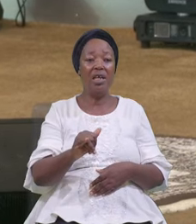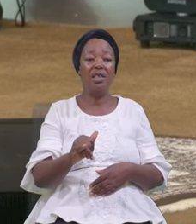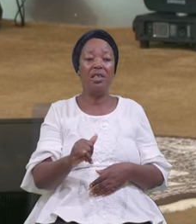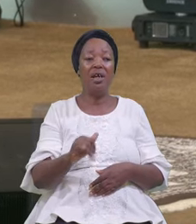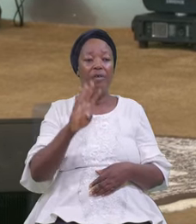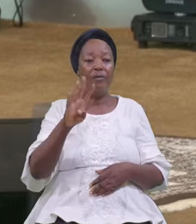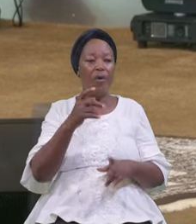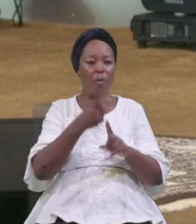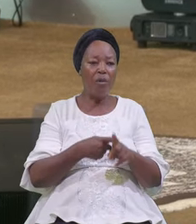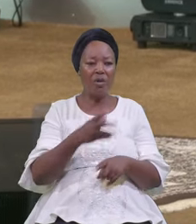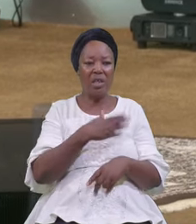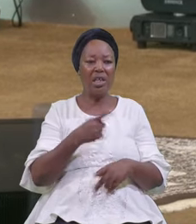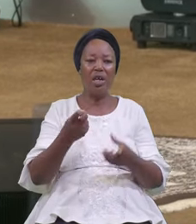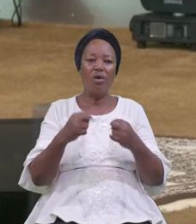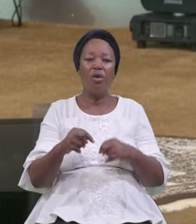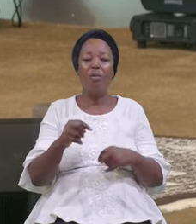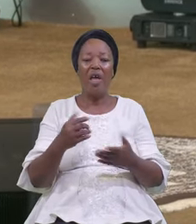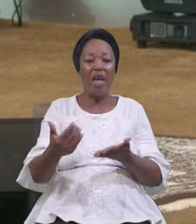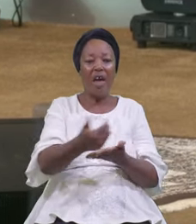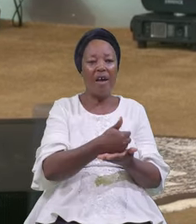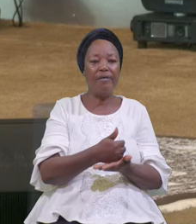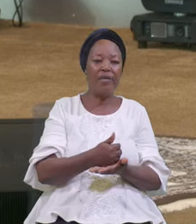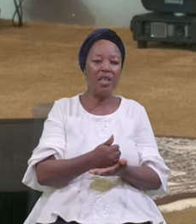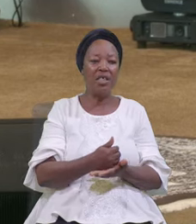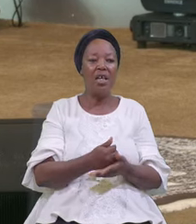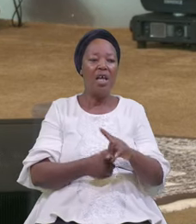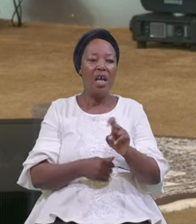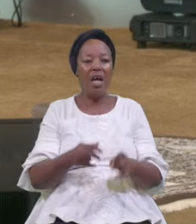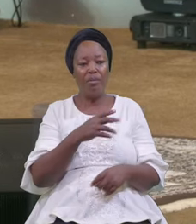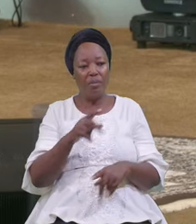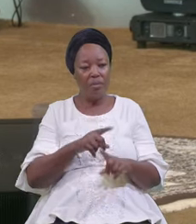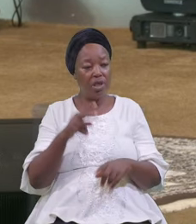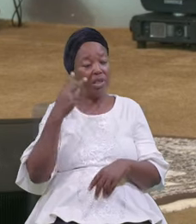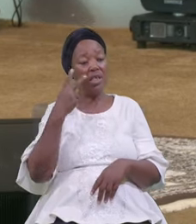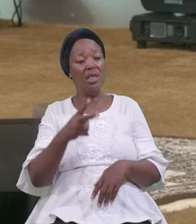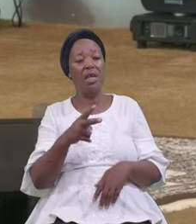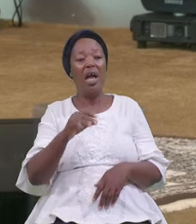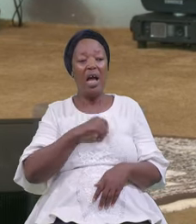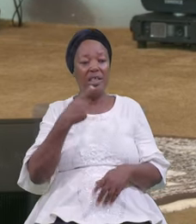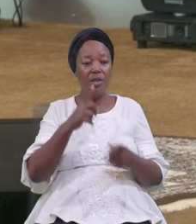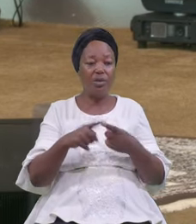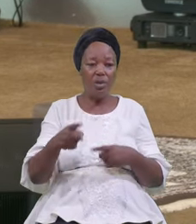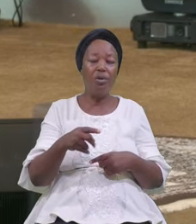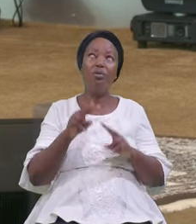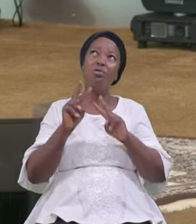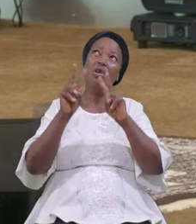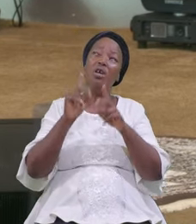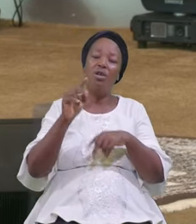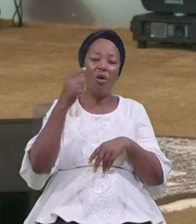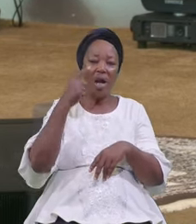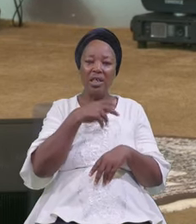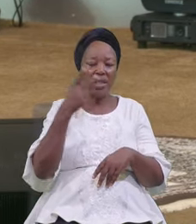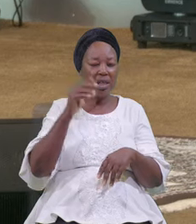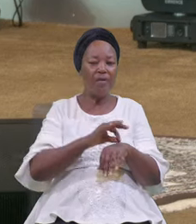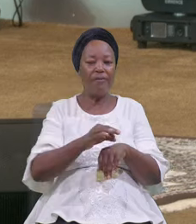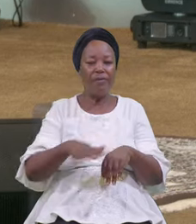Behold, I say unto you, lift up your eyes and look on the fields, for they are